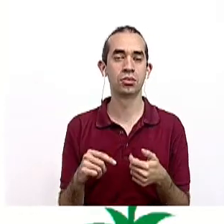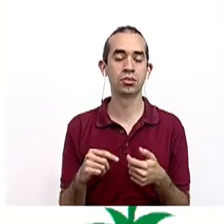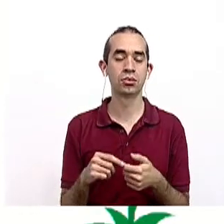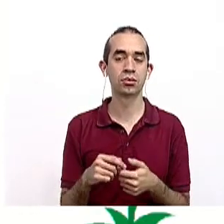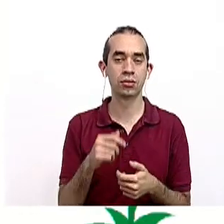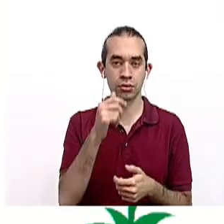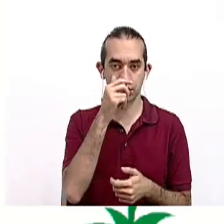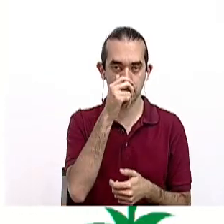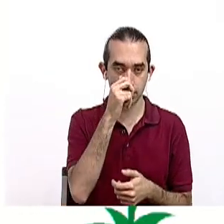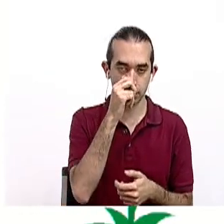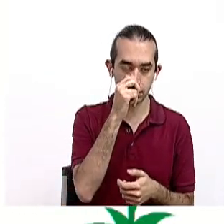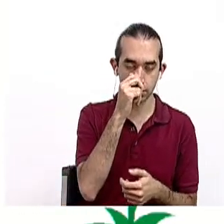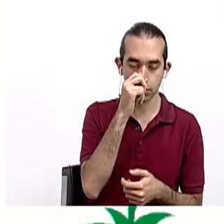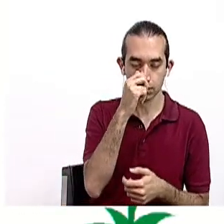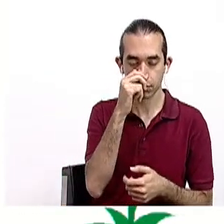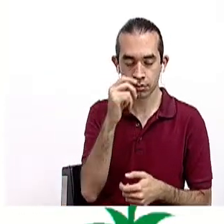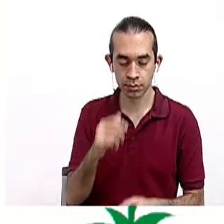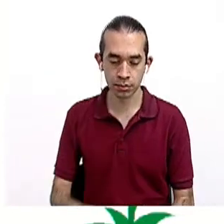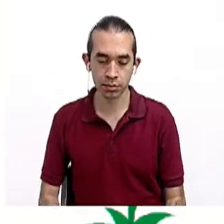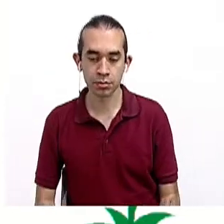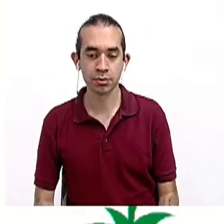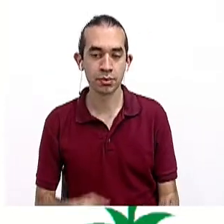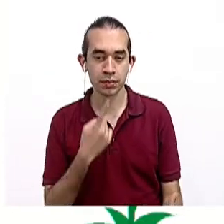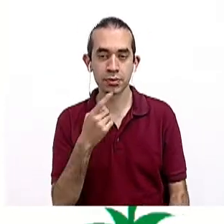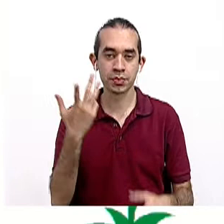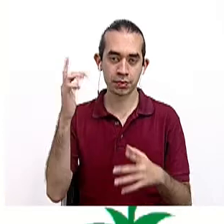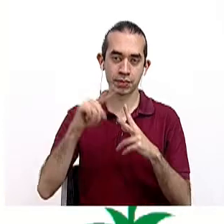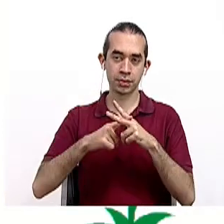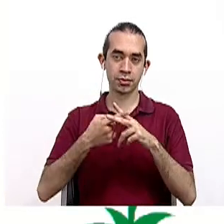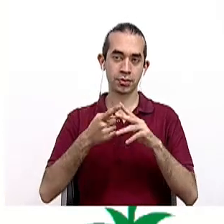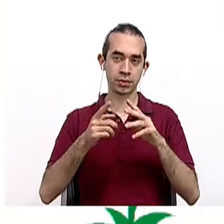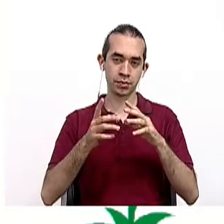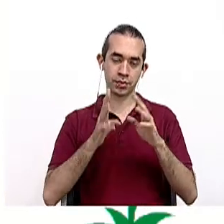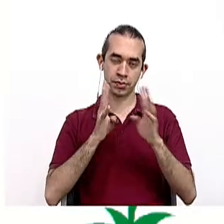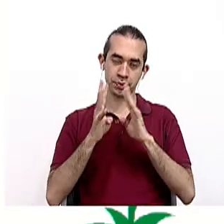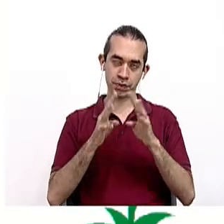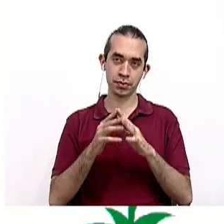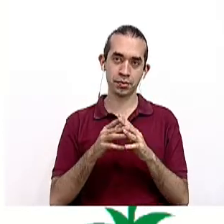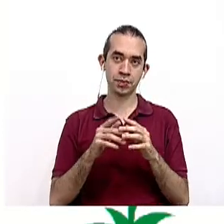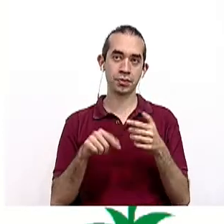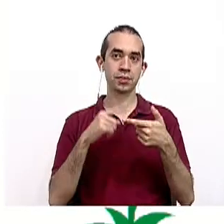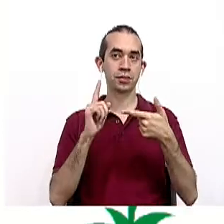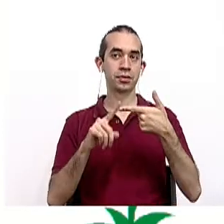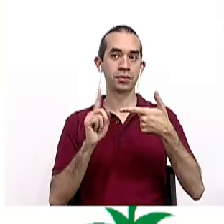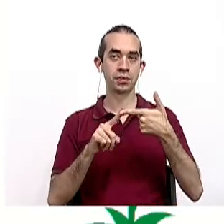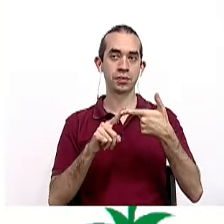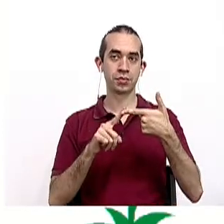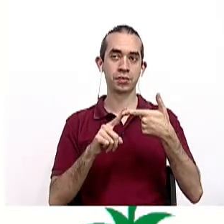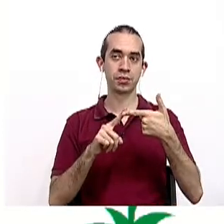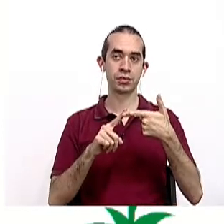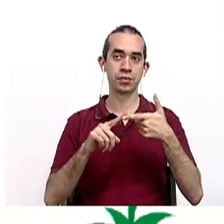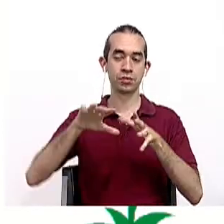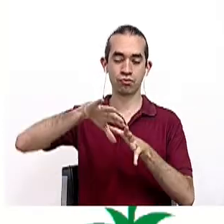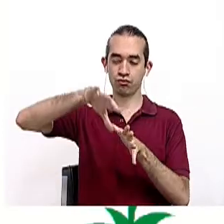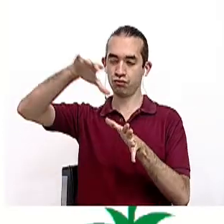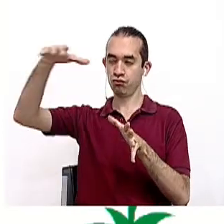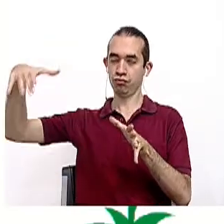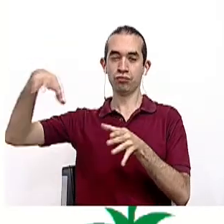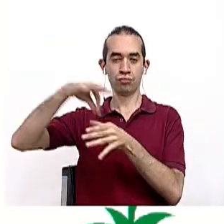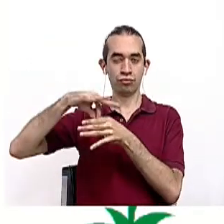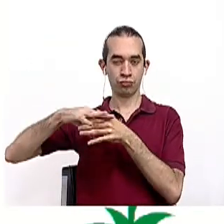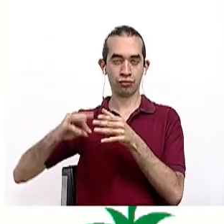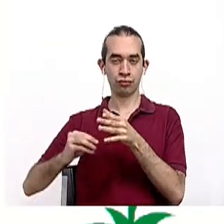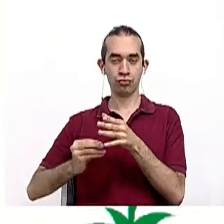about that at the beginning, kind of at the beginning of their conversation. The second question, what do most tomatoes